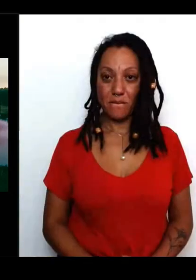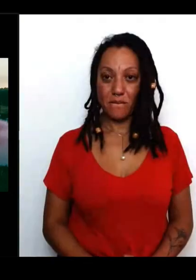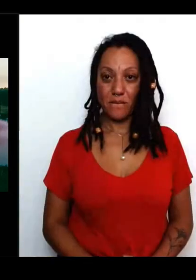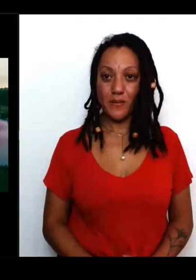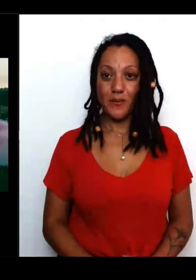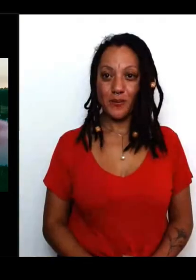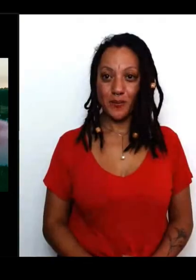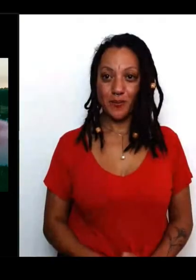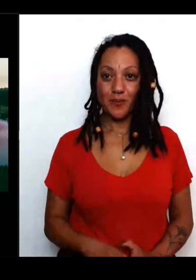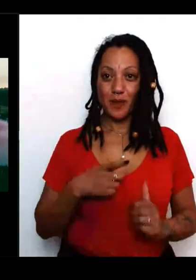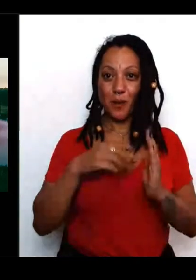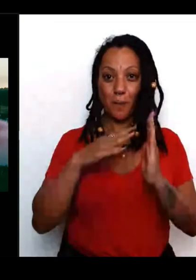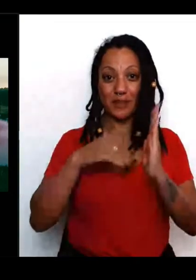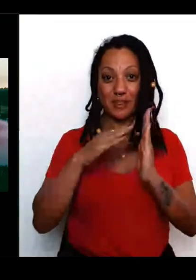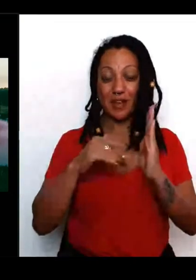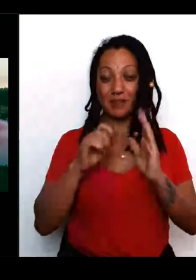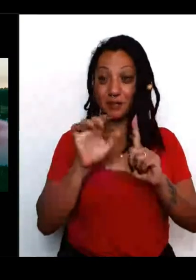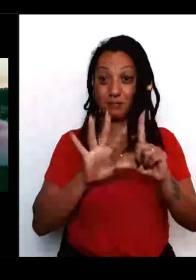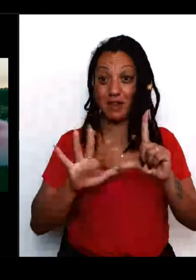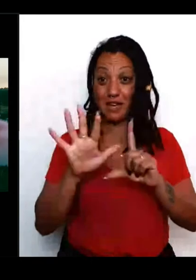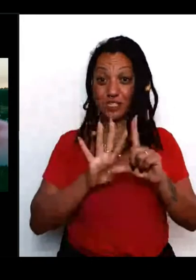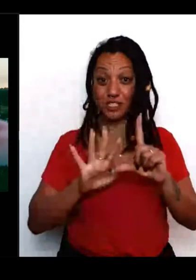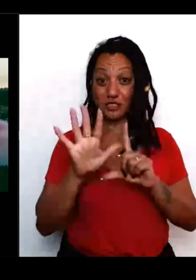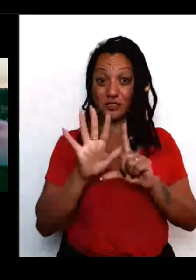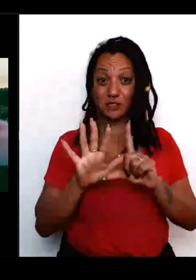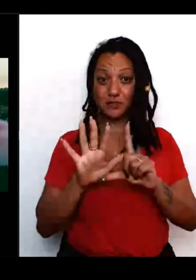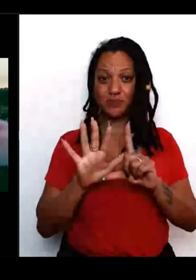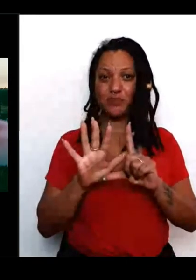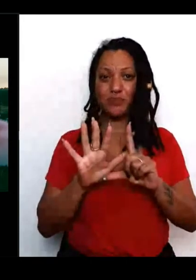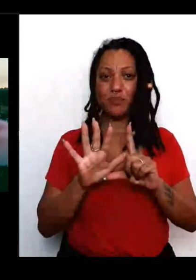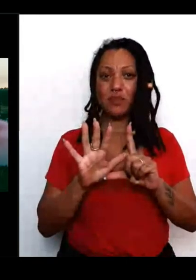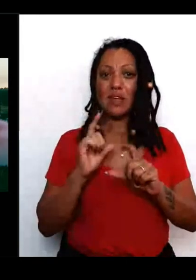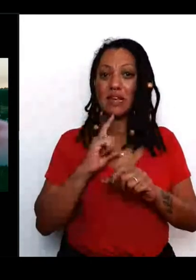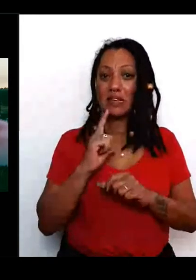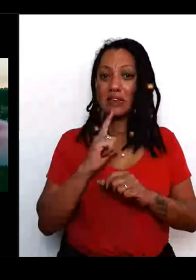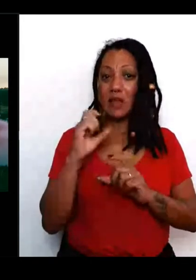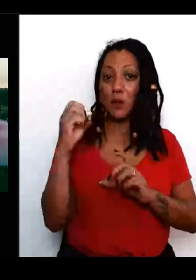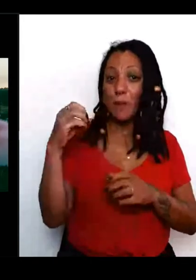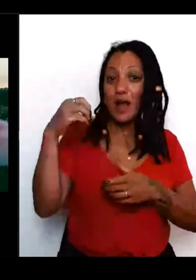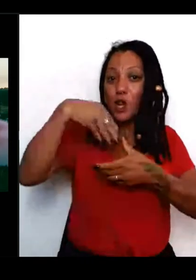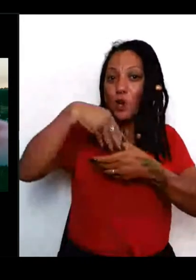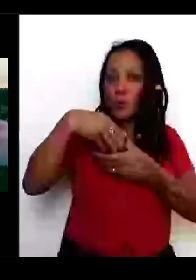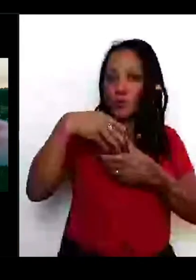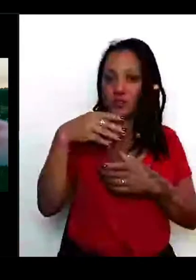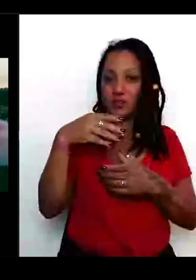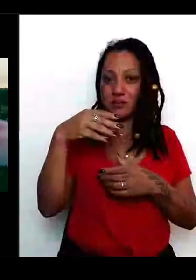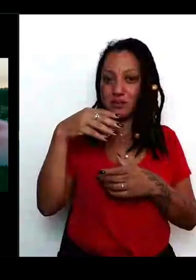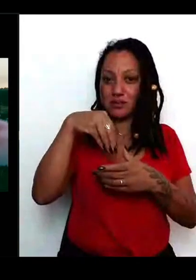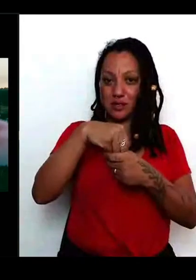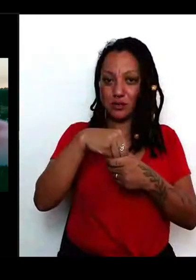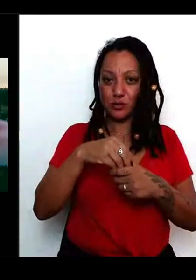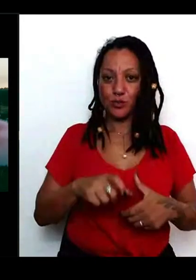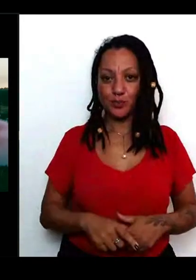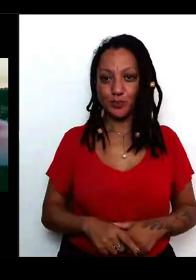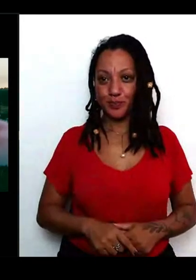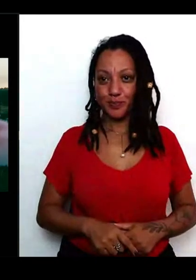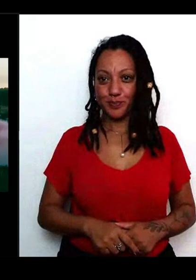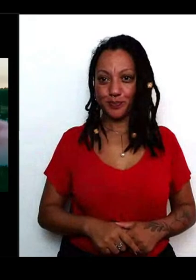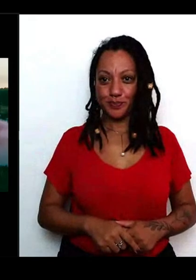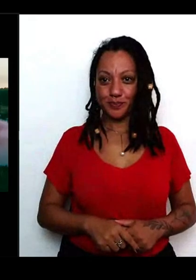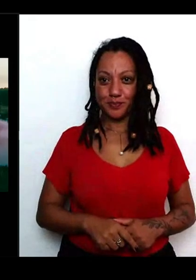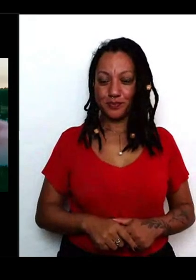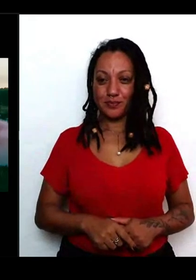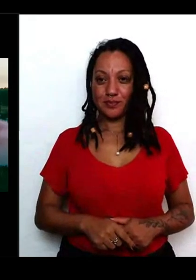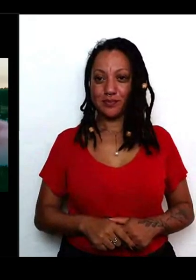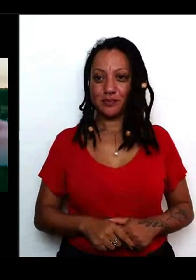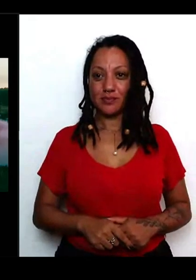an internal illumination something that I have since learned characterizes the work